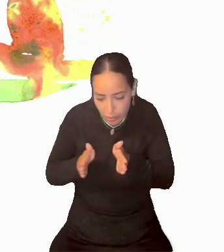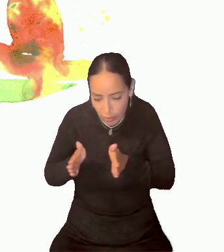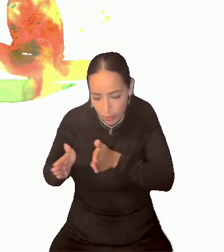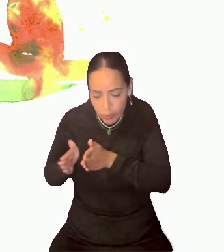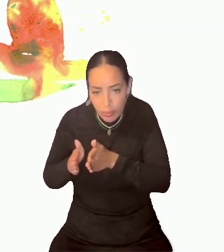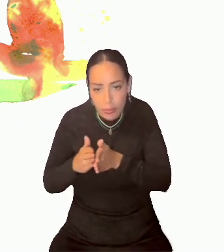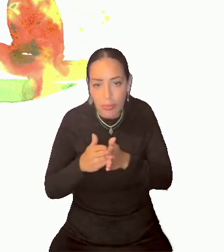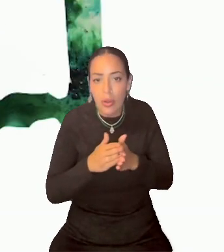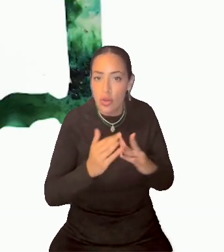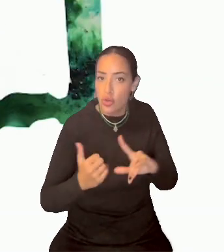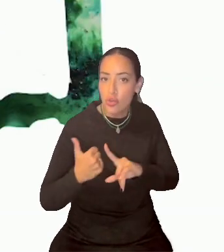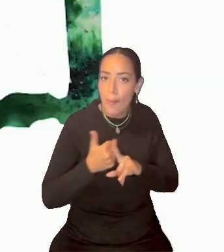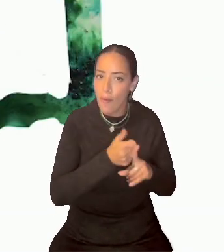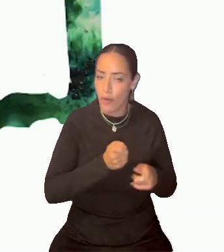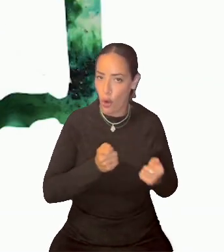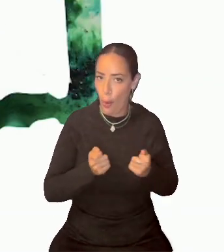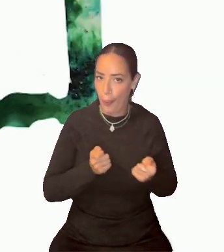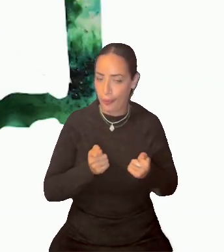cope.